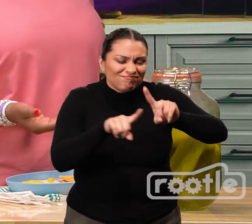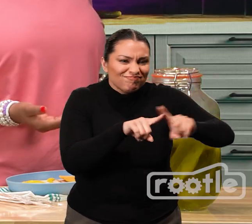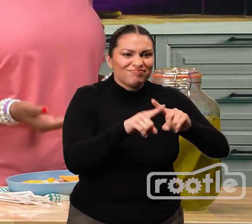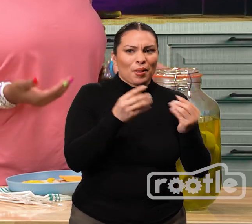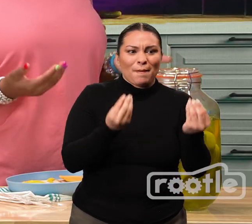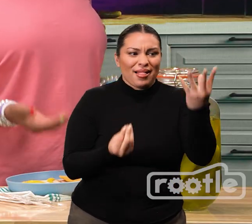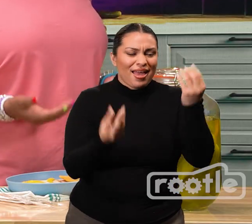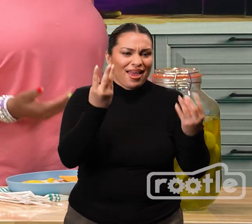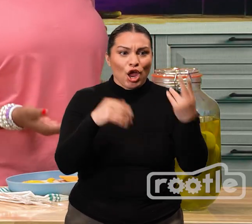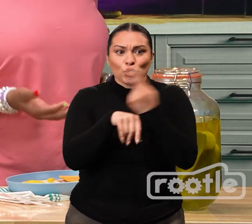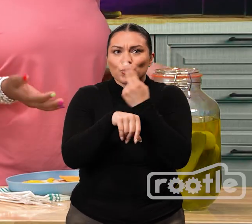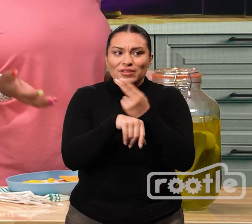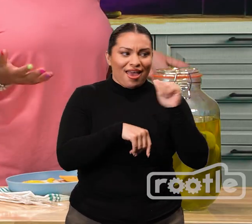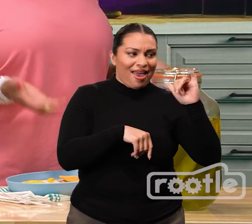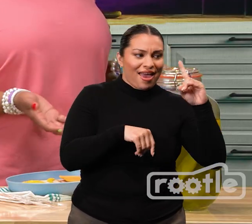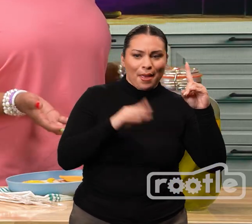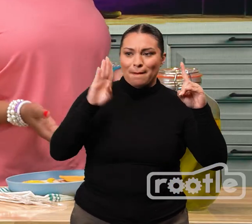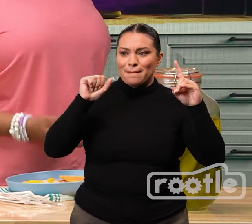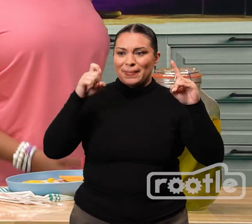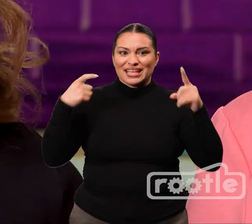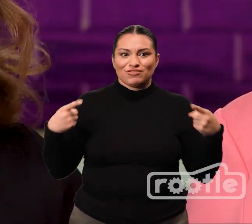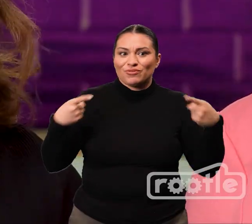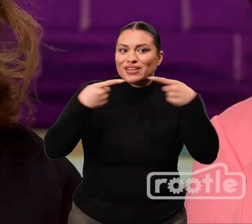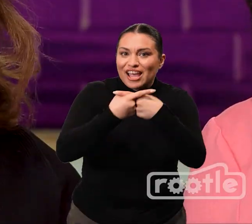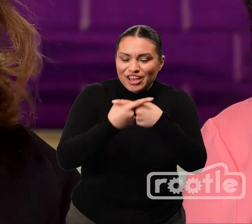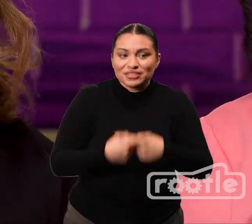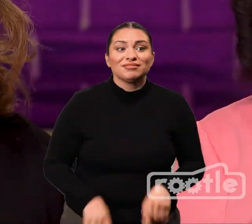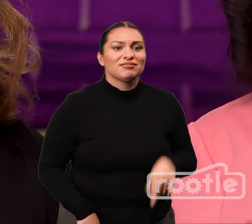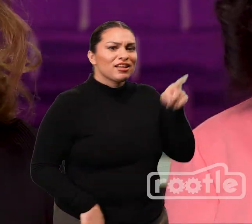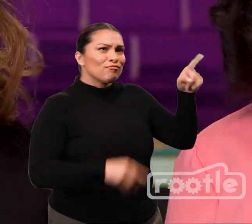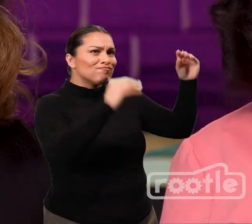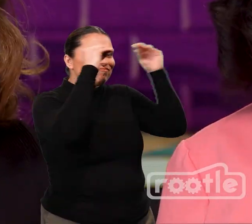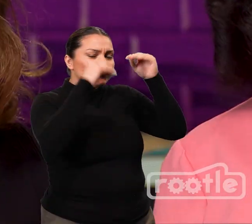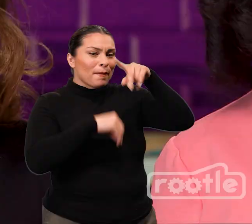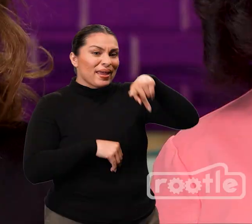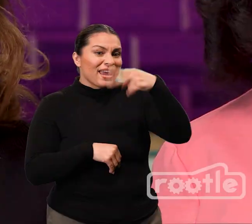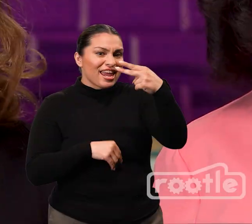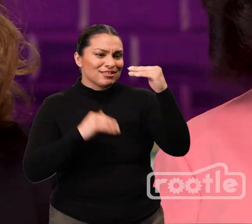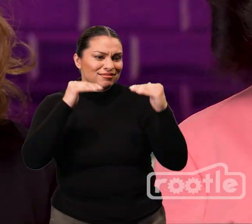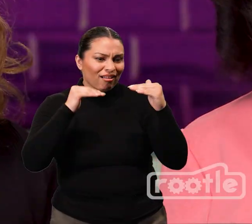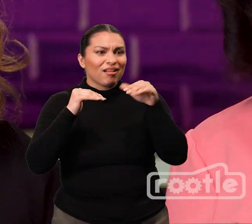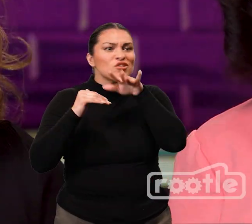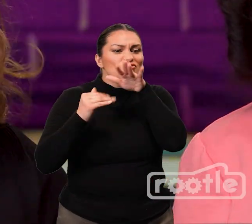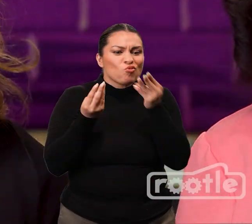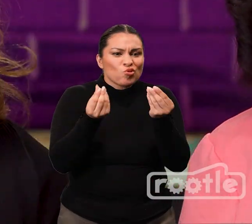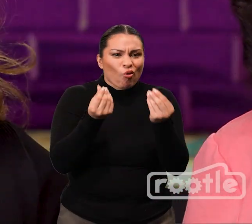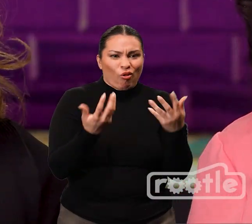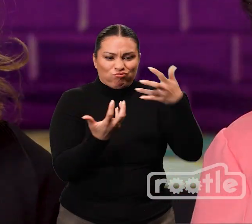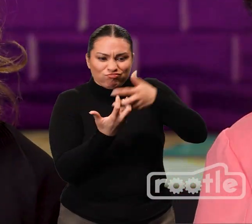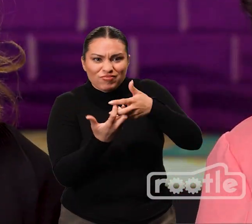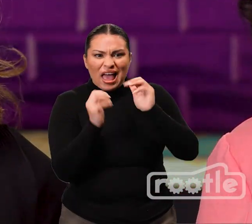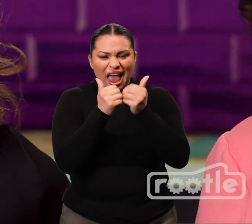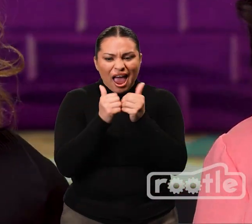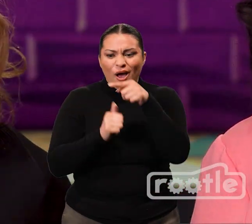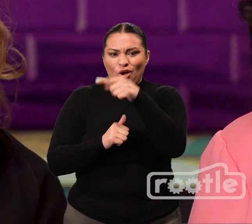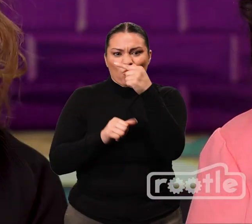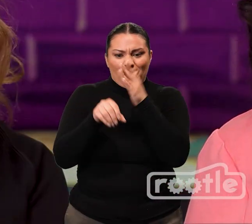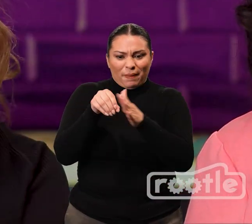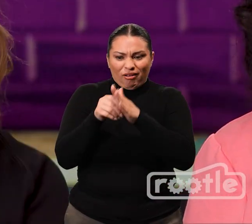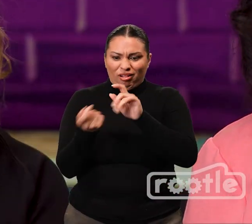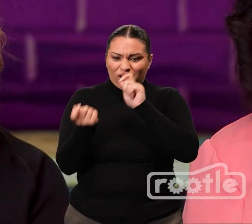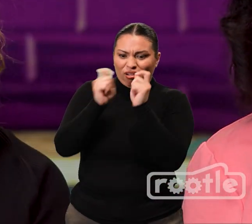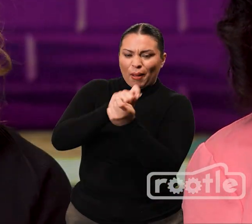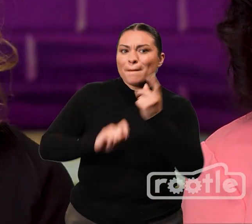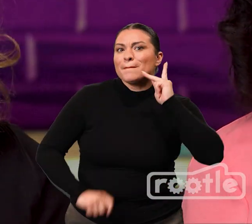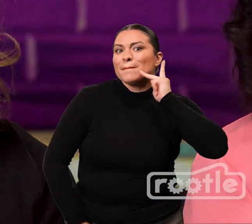plant scientists use acid-base reactions. They taught us about the pH scale in soil and why the cucumbers changed